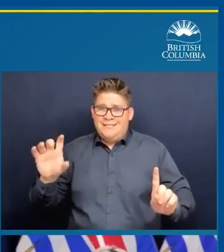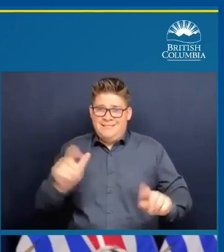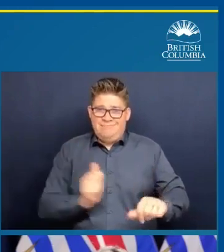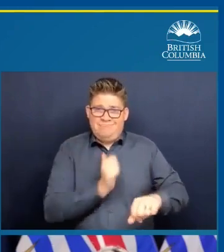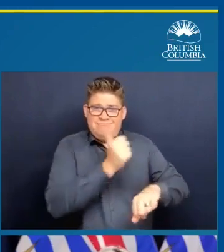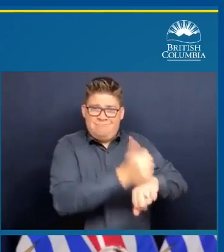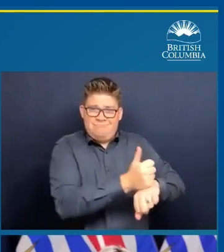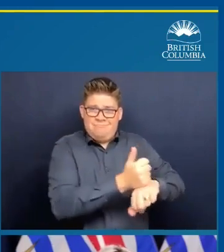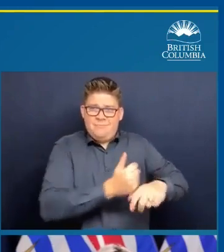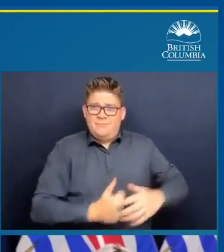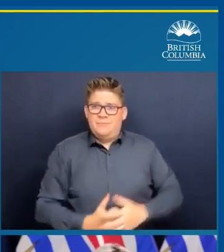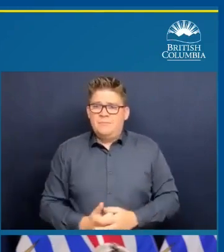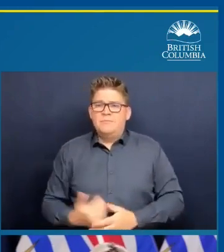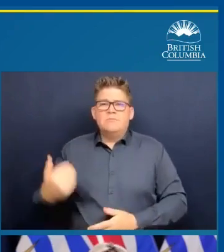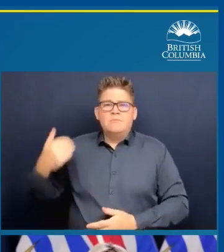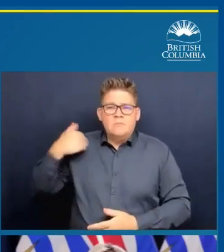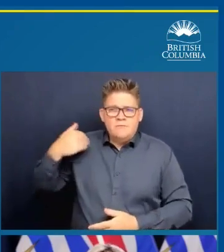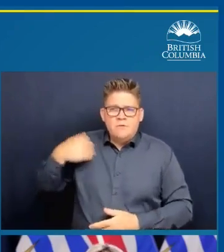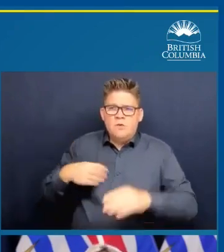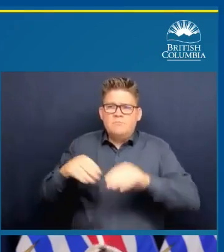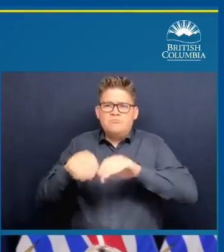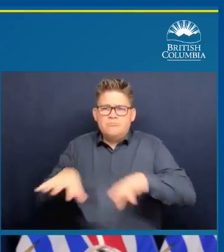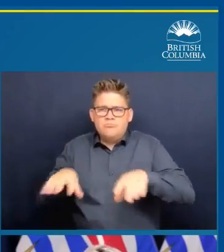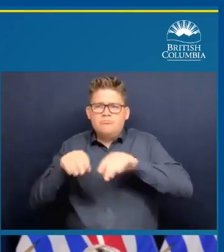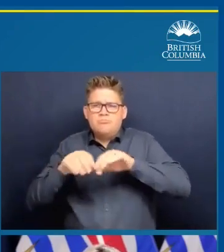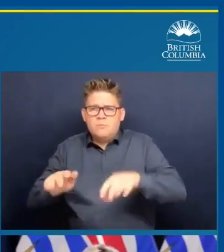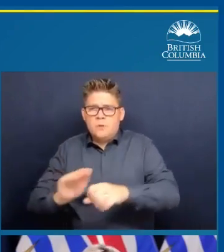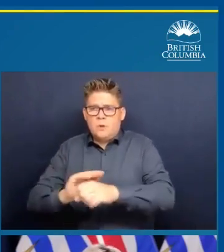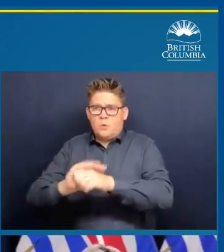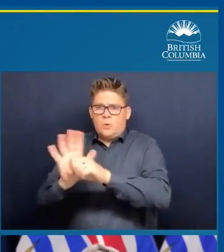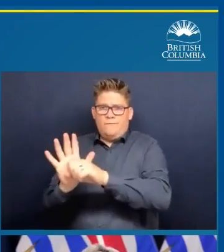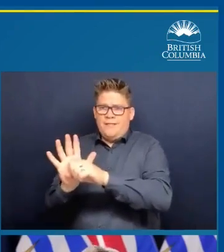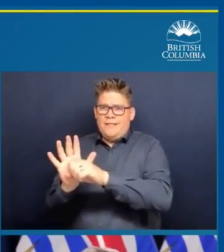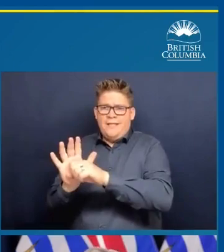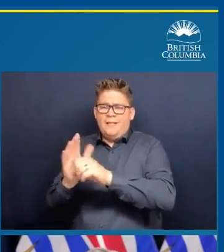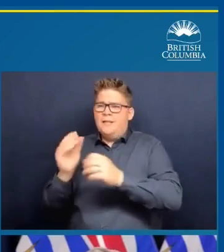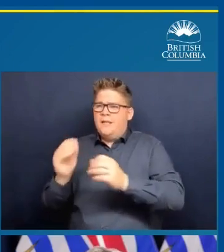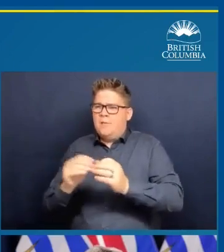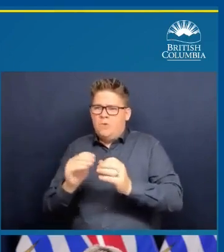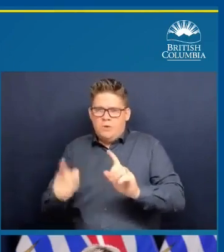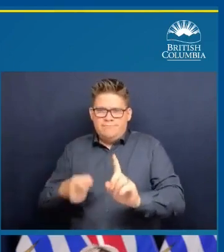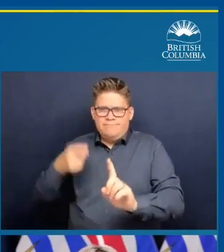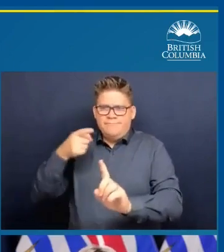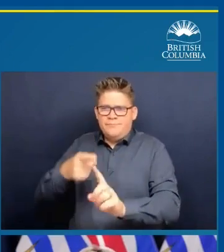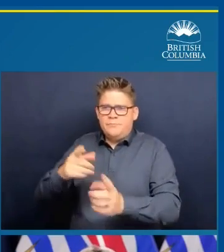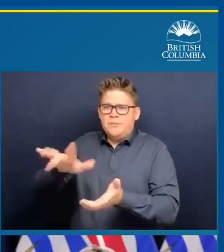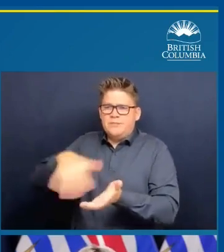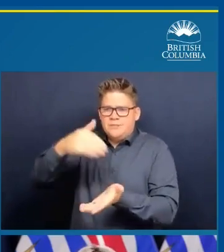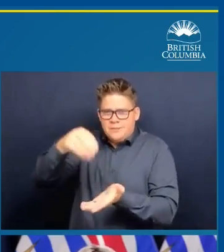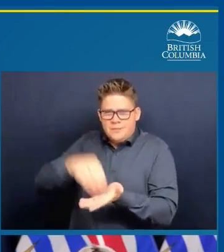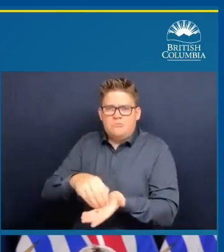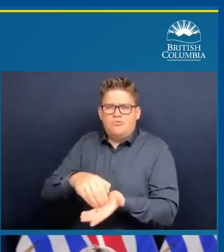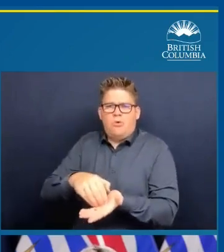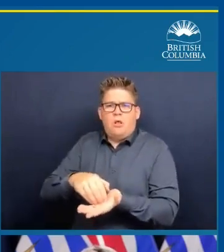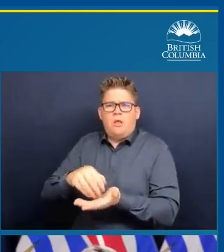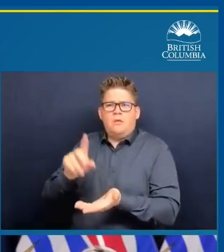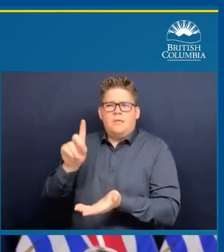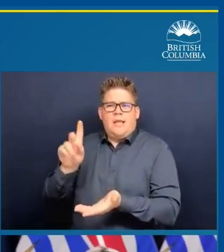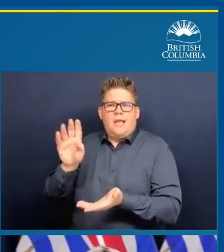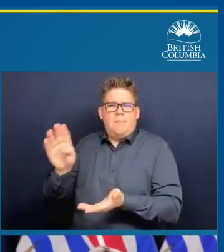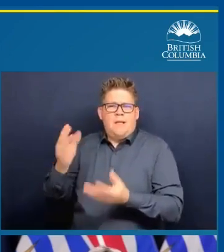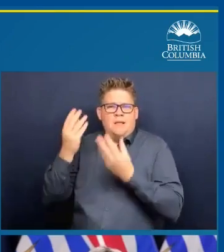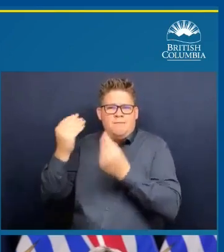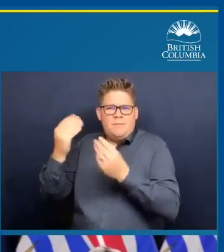and now we've moved it on to a centralized database where it's interactive, so you can go on that in the BC